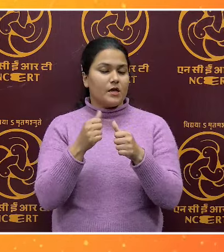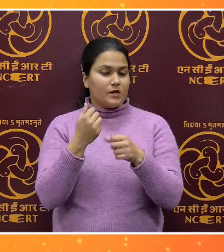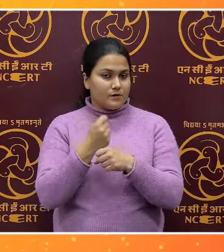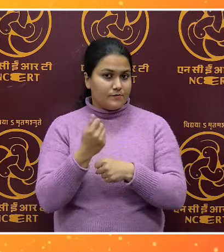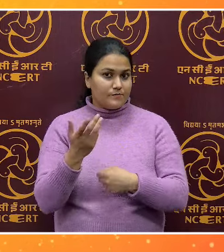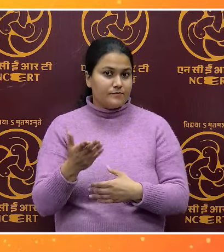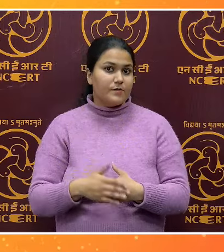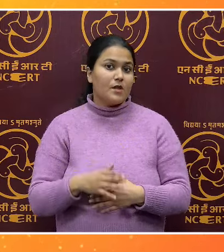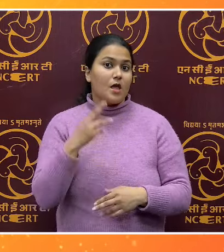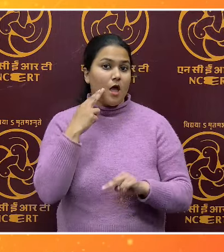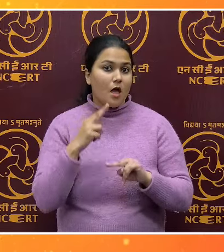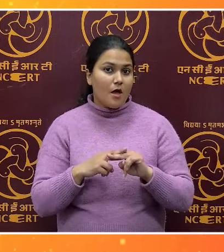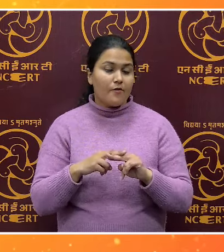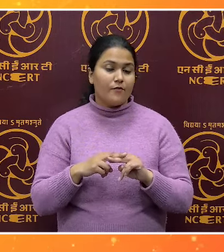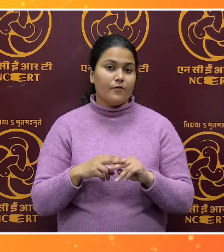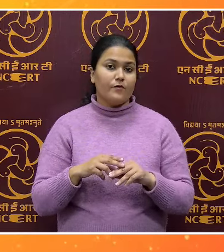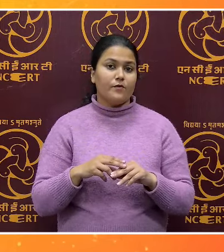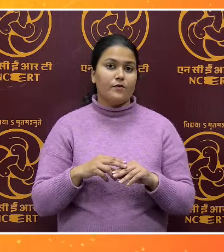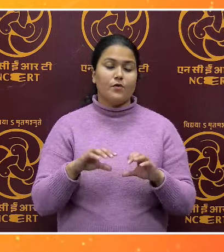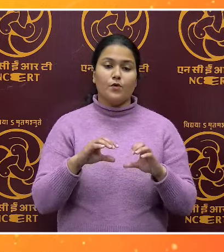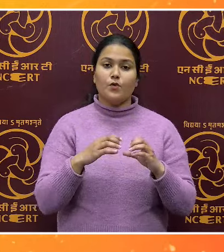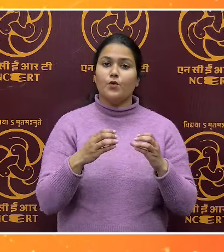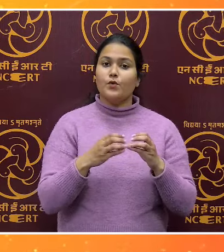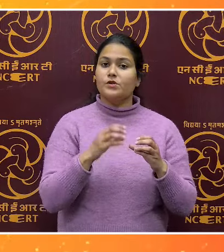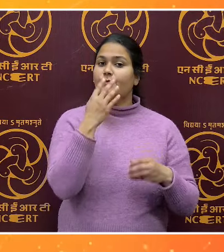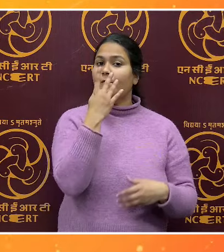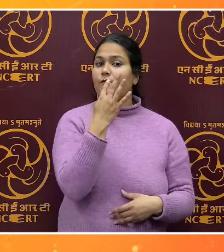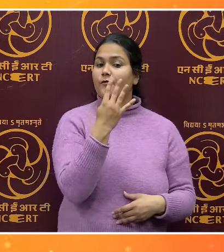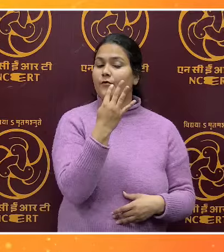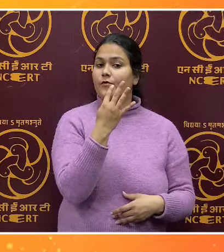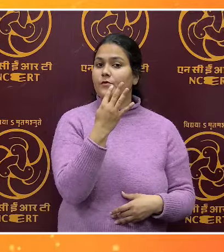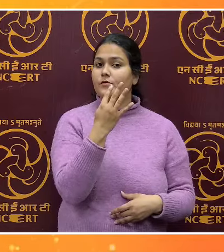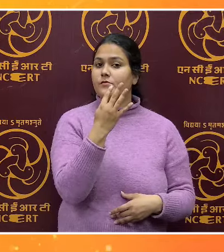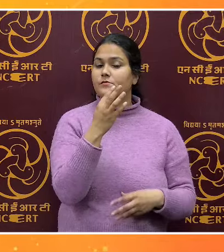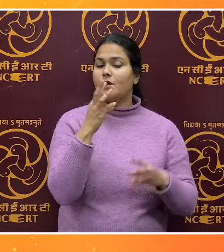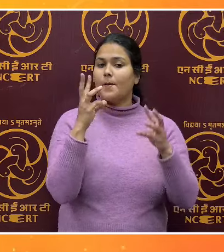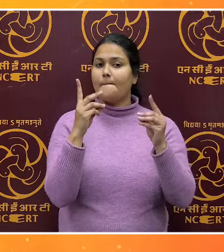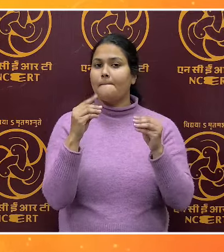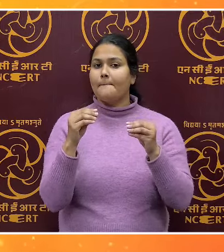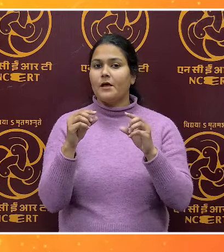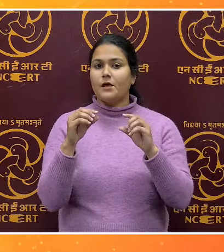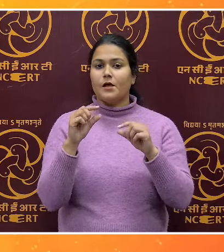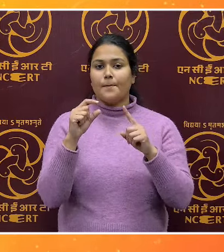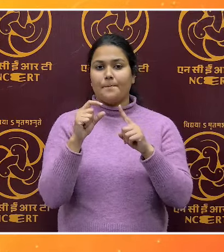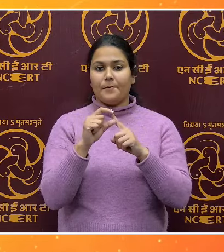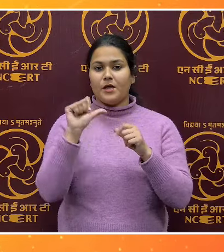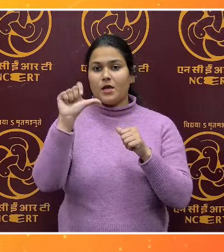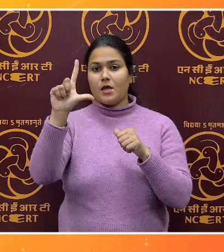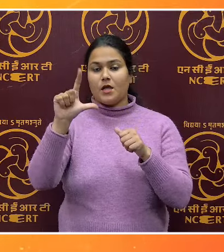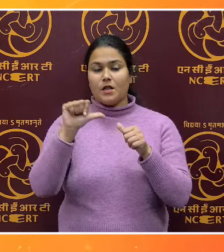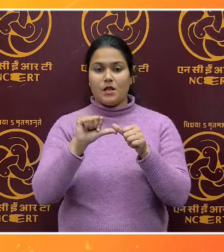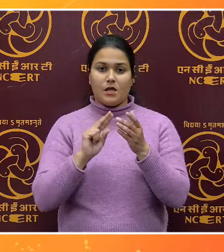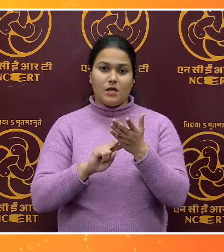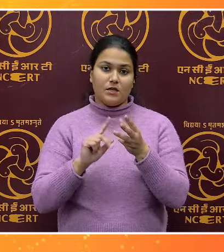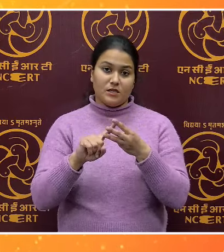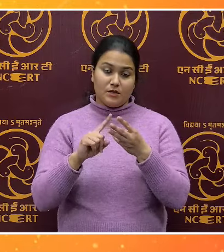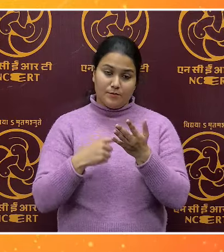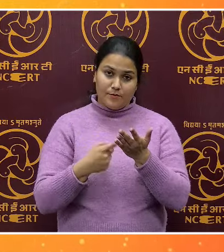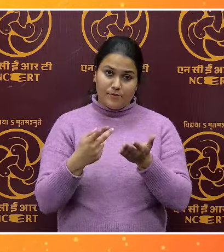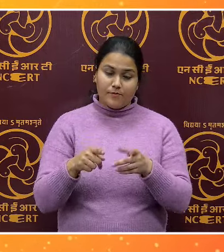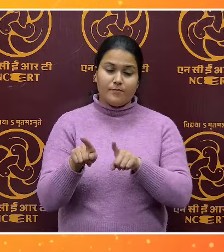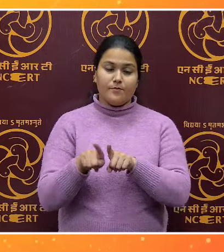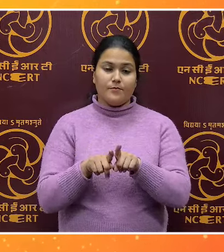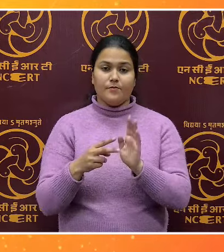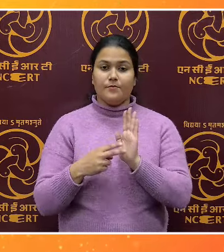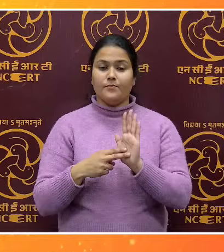In case of coordination number 4, geometry will be square planar and tetrahedral. We can have one example